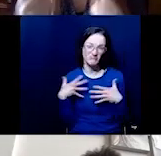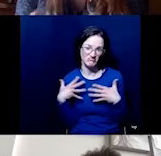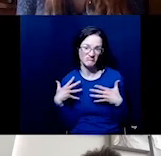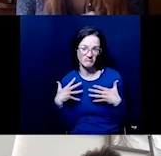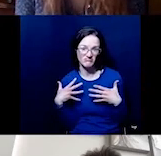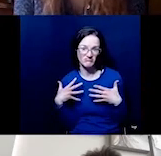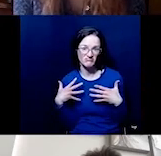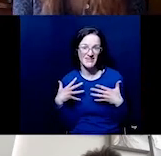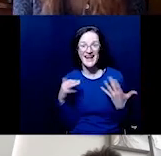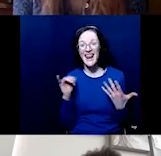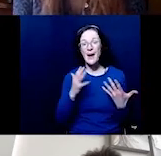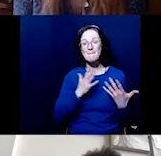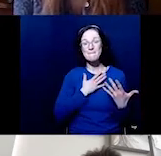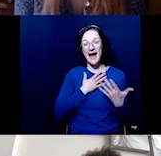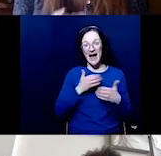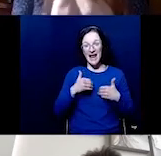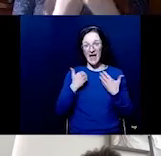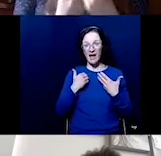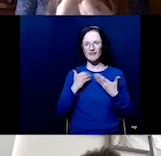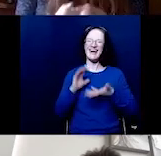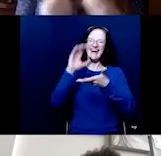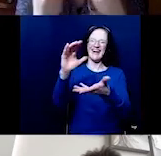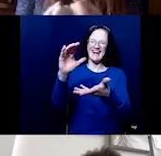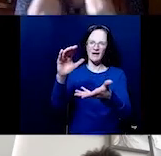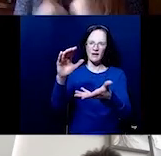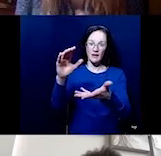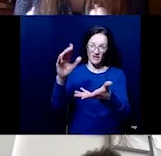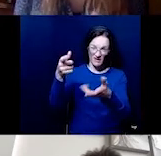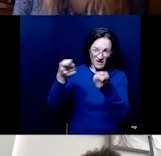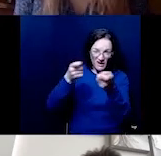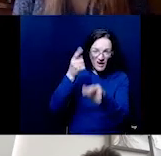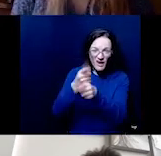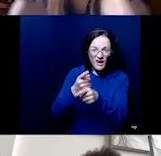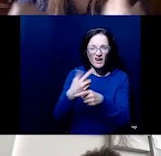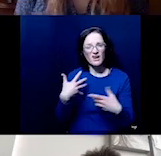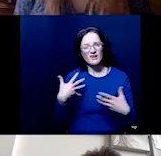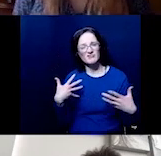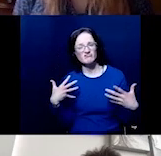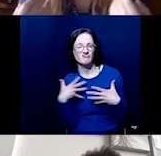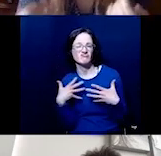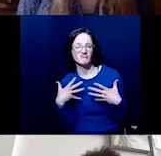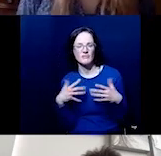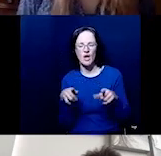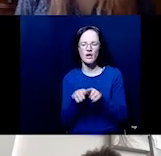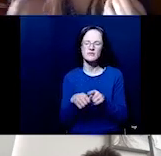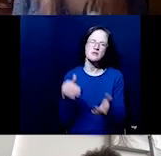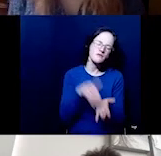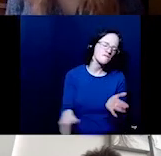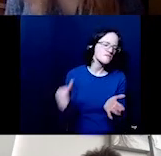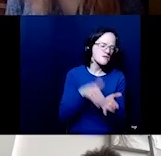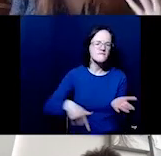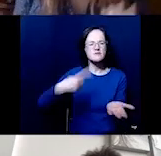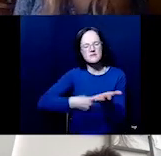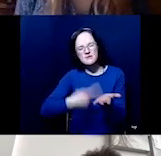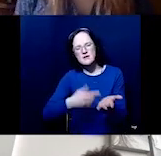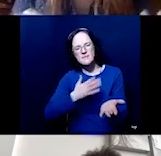your situation that is such a personal one. And also, you need to talk about your situation over and over and